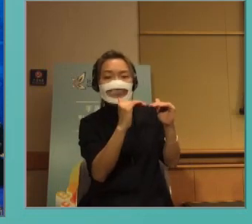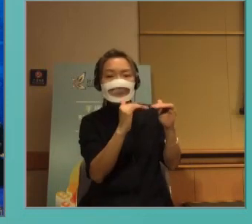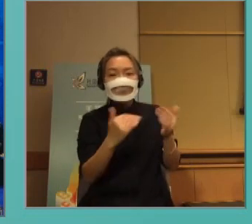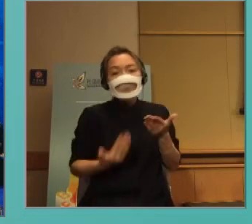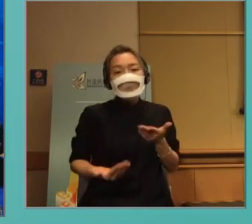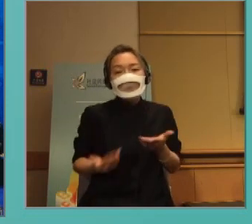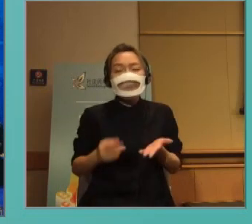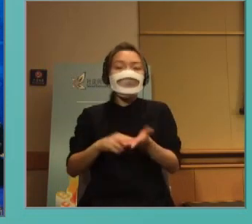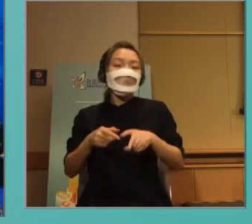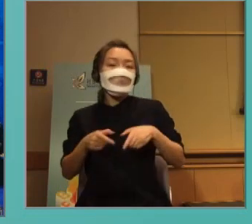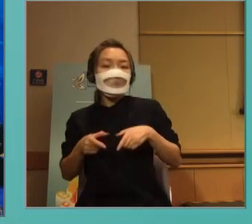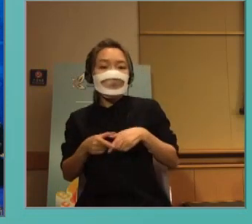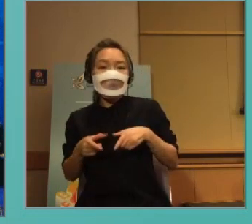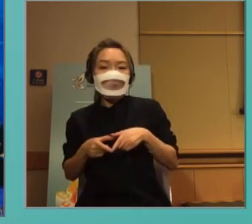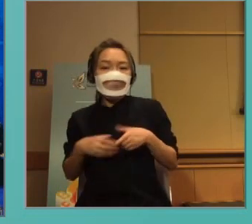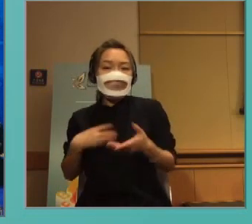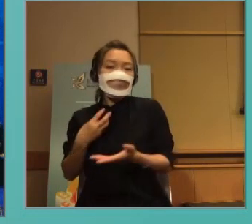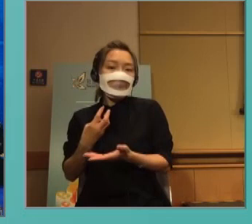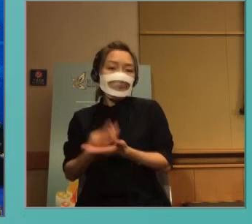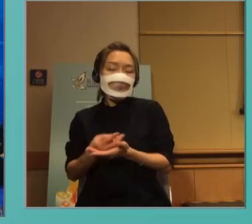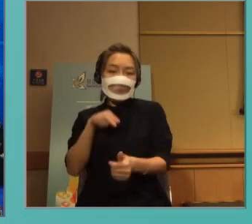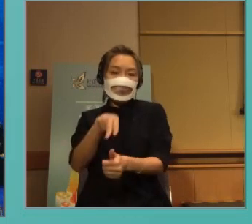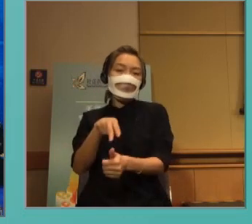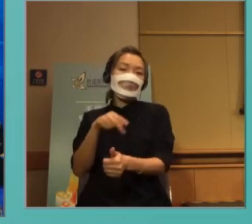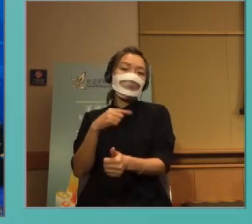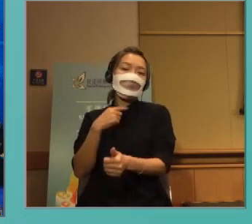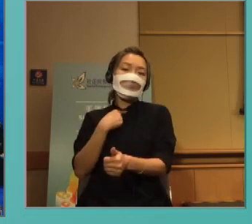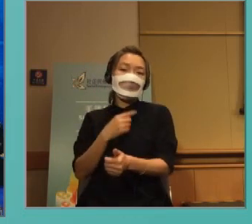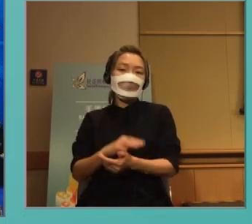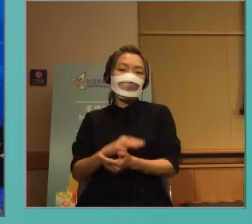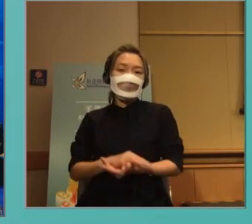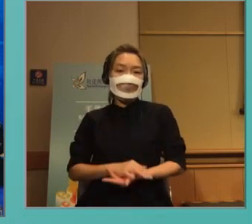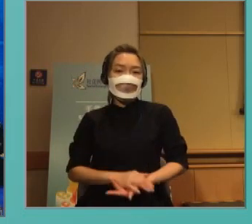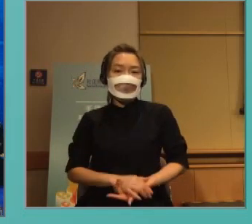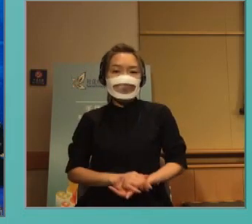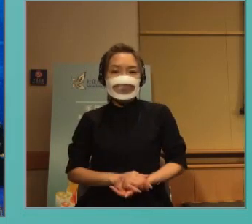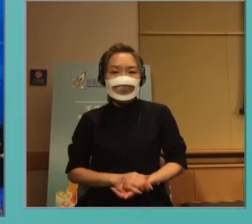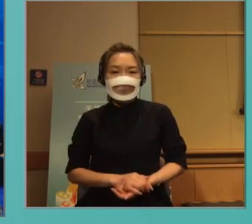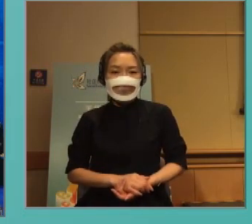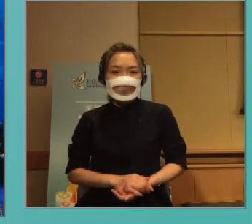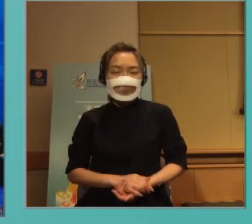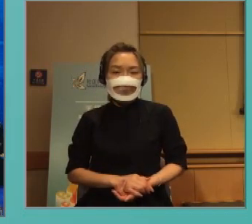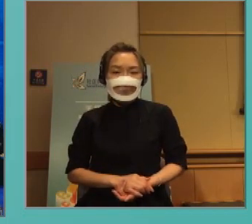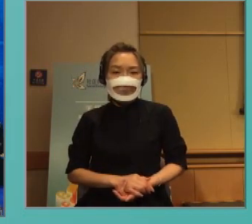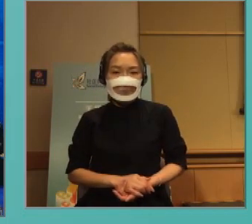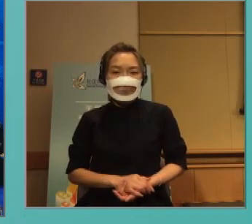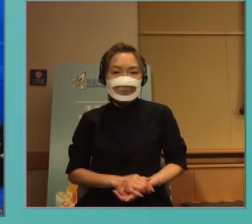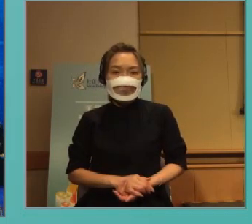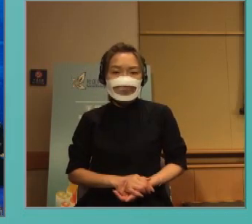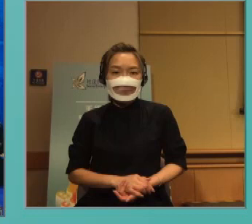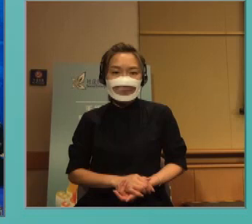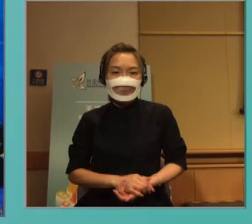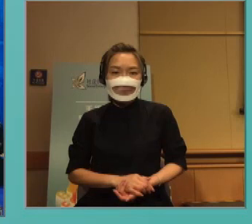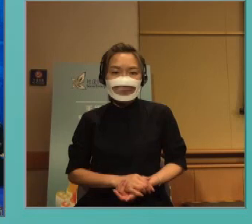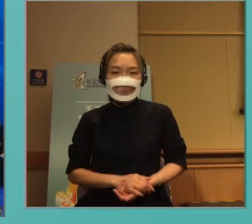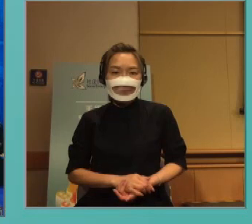to managing digital assets as well. So this is a barrier to entry and